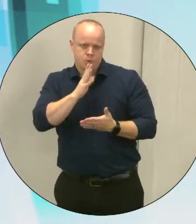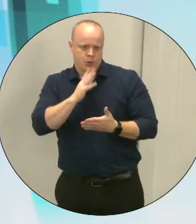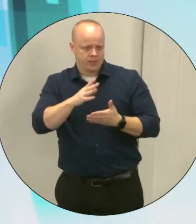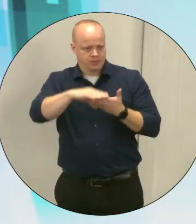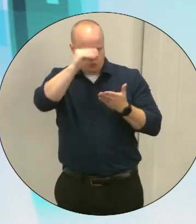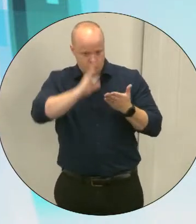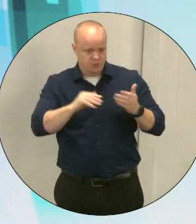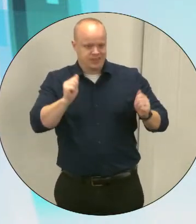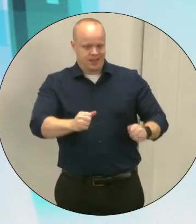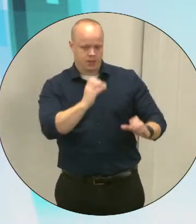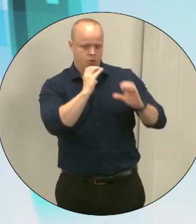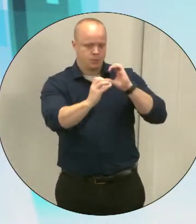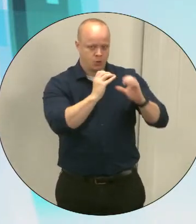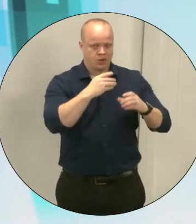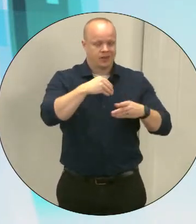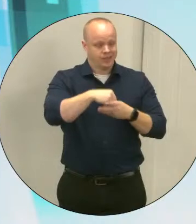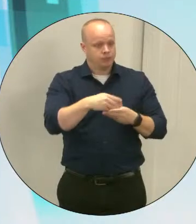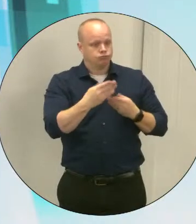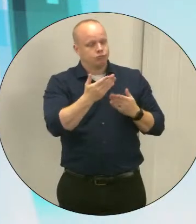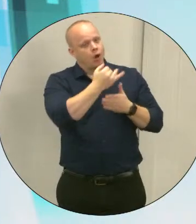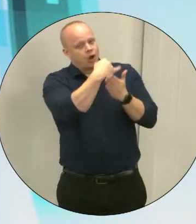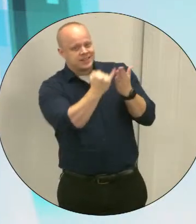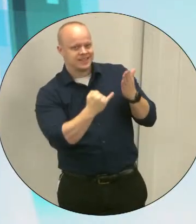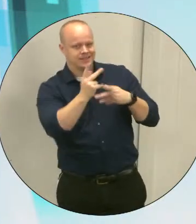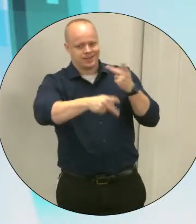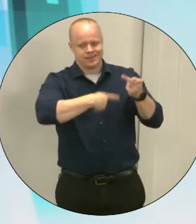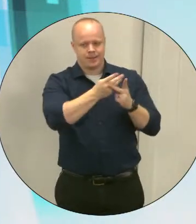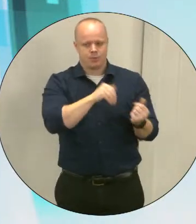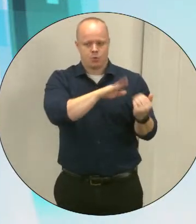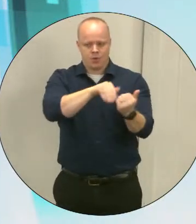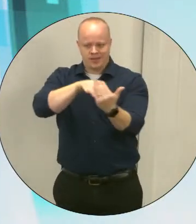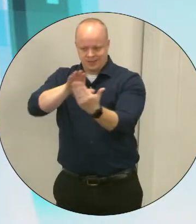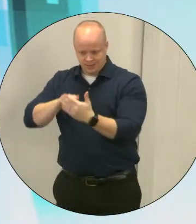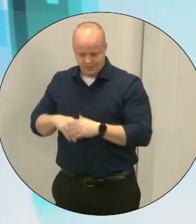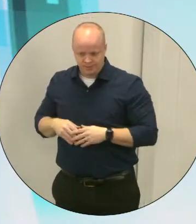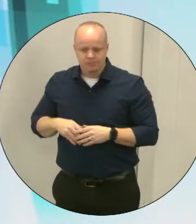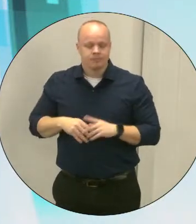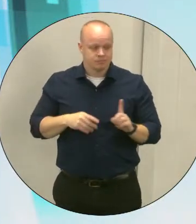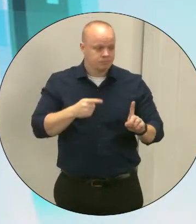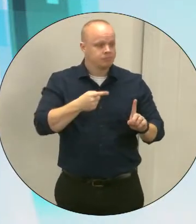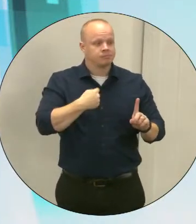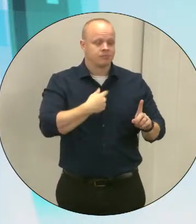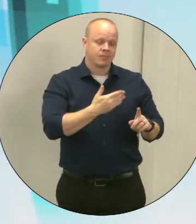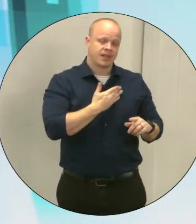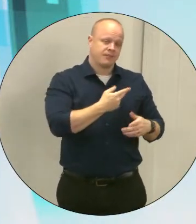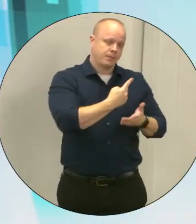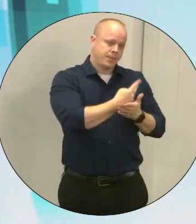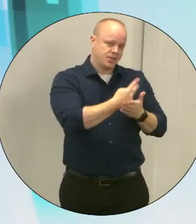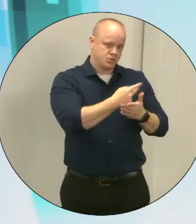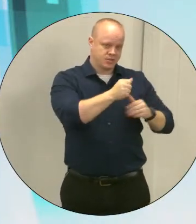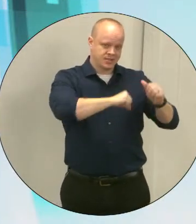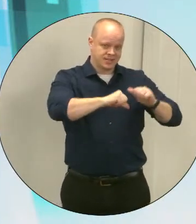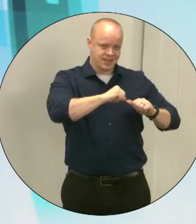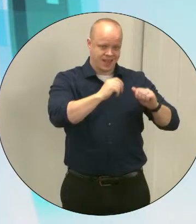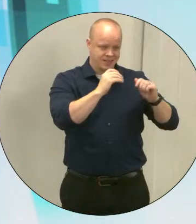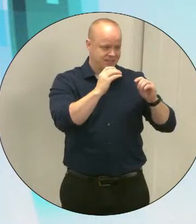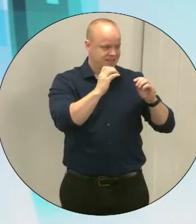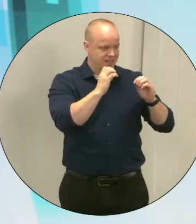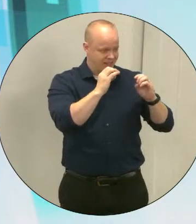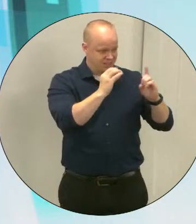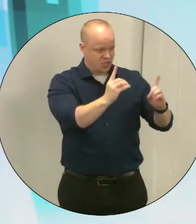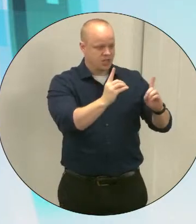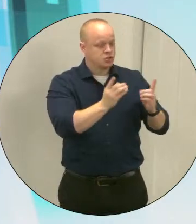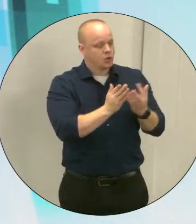can communicate in artistic ways. I have a science background. I have a master's in science education through the